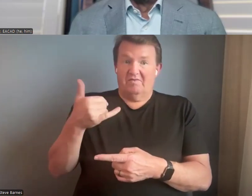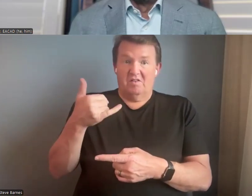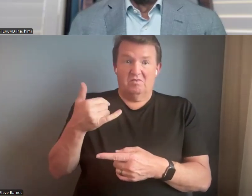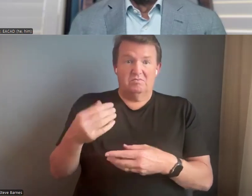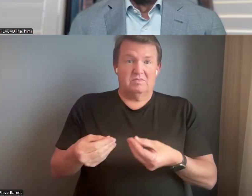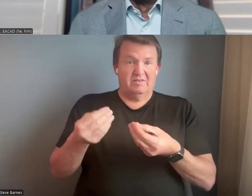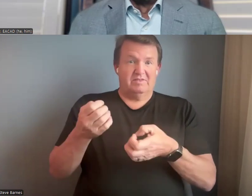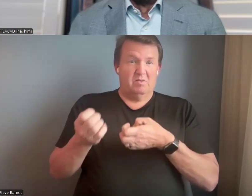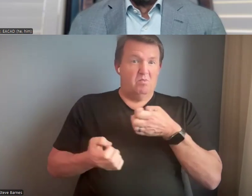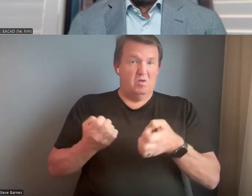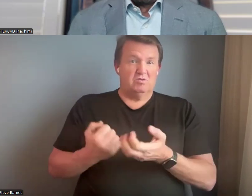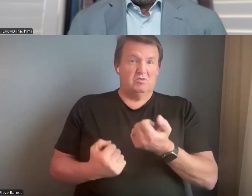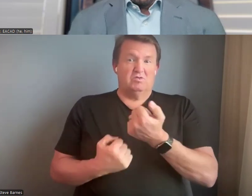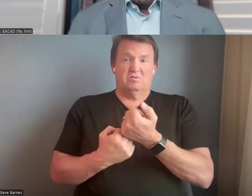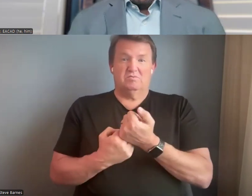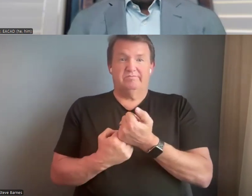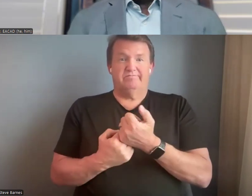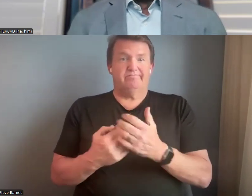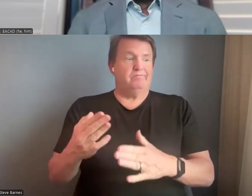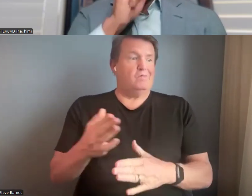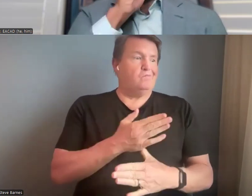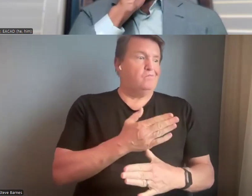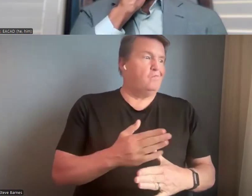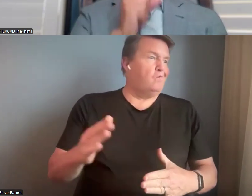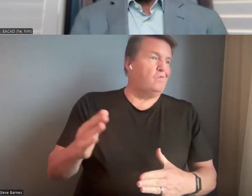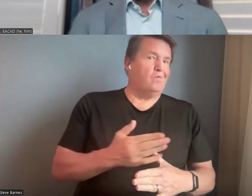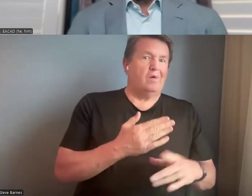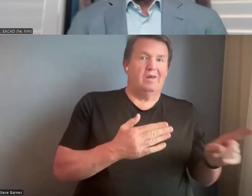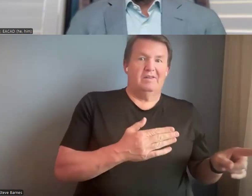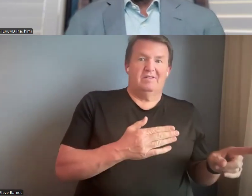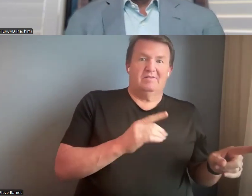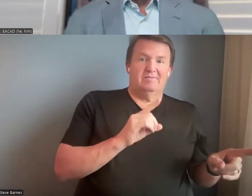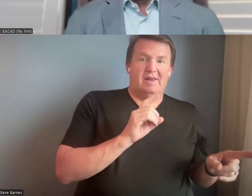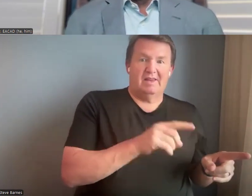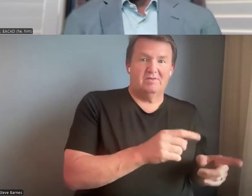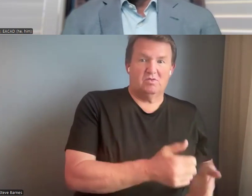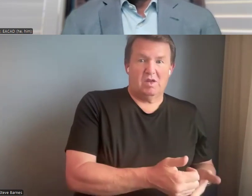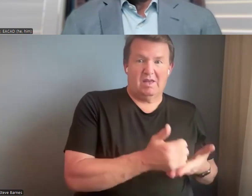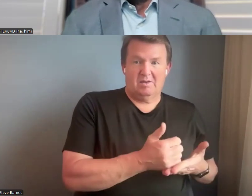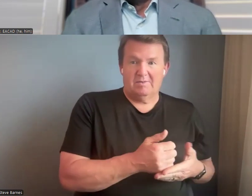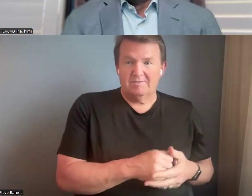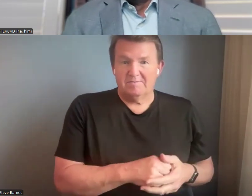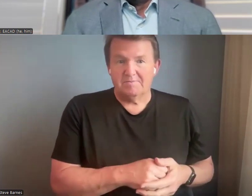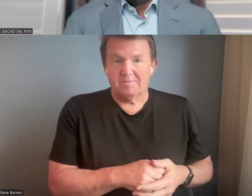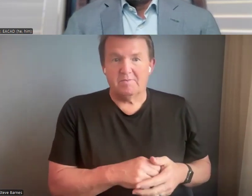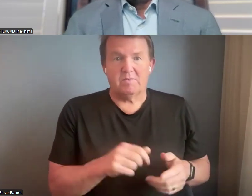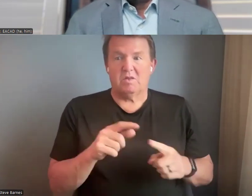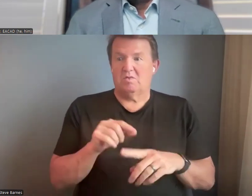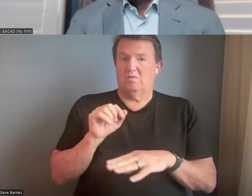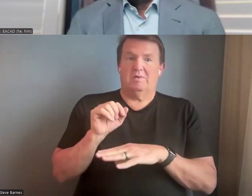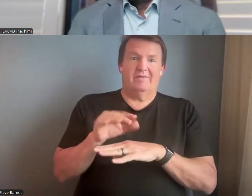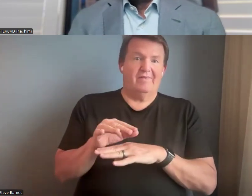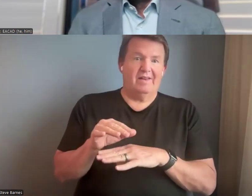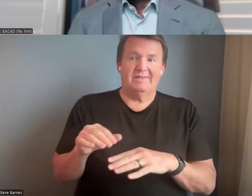range from asking someone to come off the ledge literally without that desperately, to giving advice,